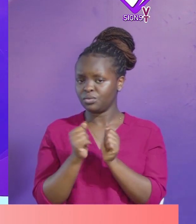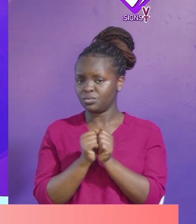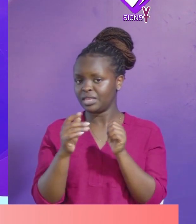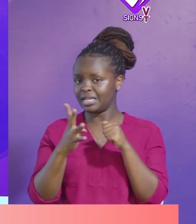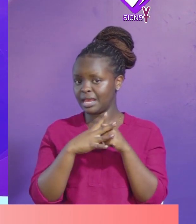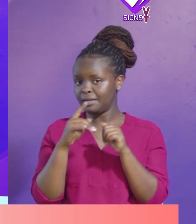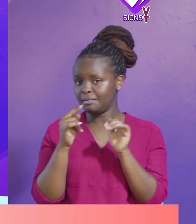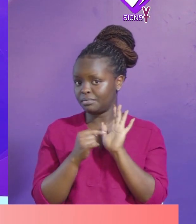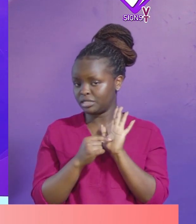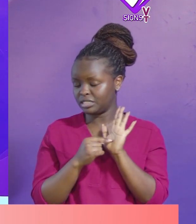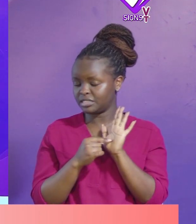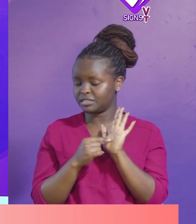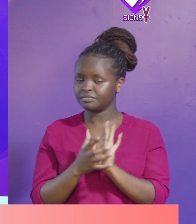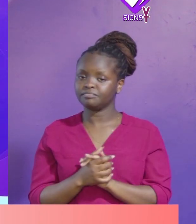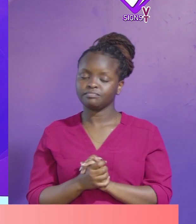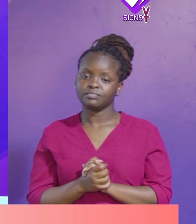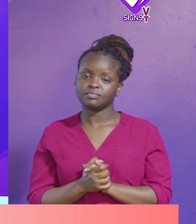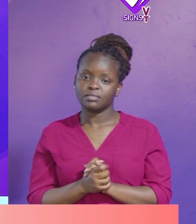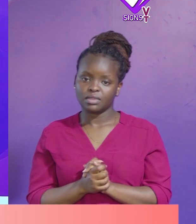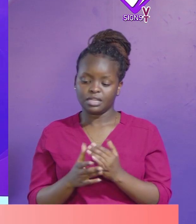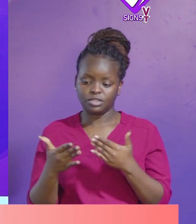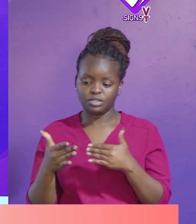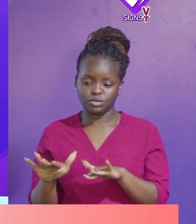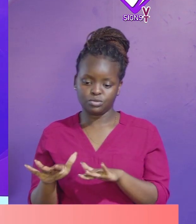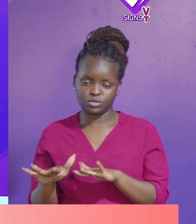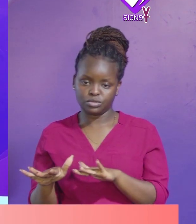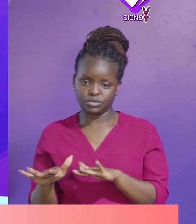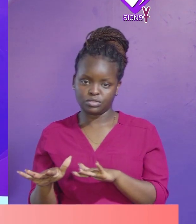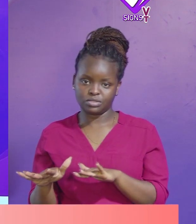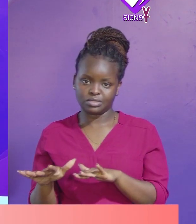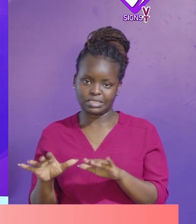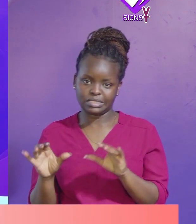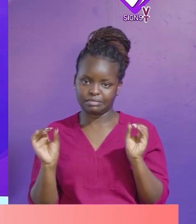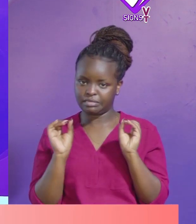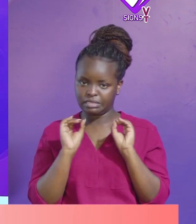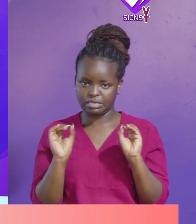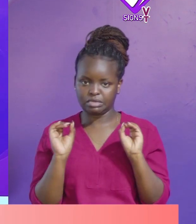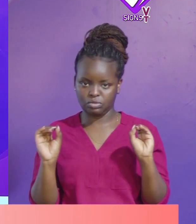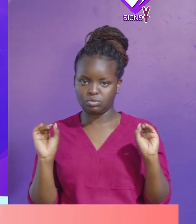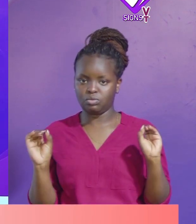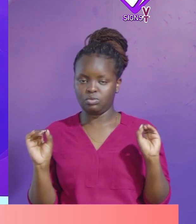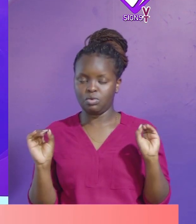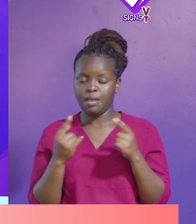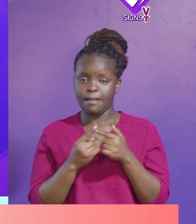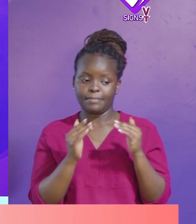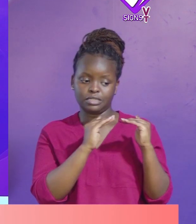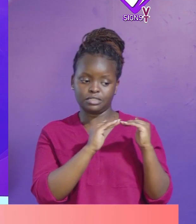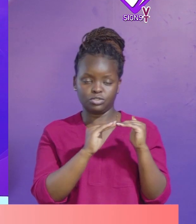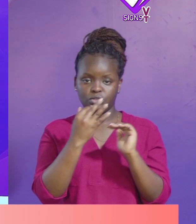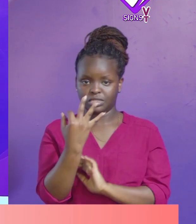have managed to lose none of their games, but they have drawn